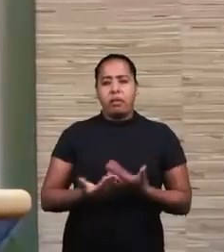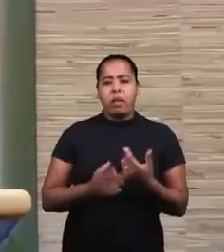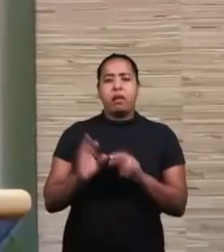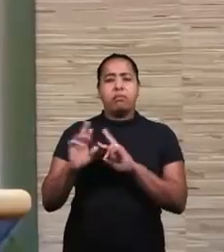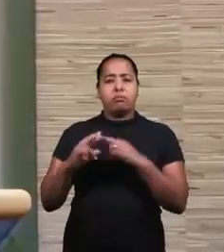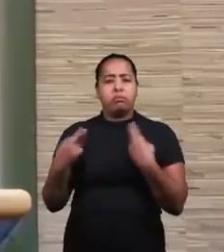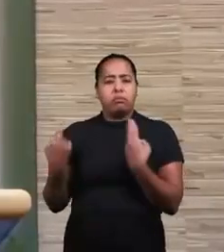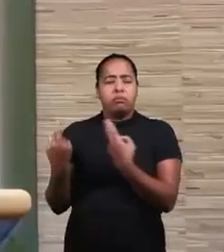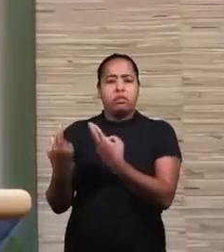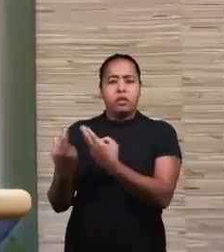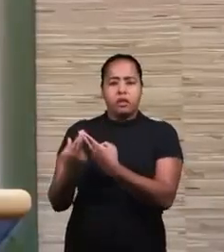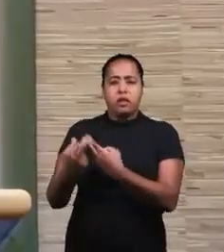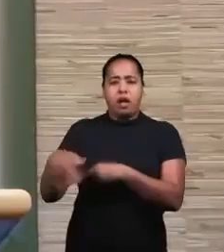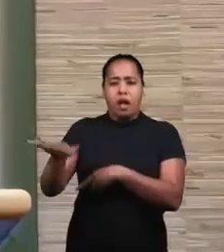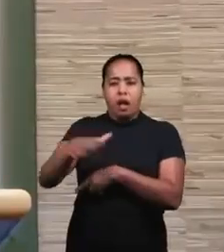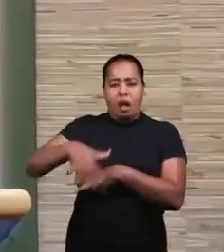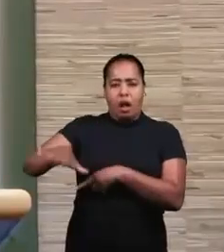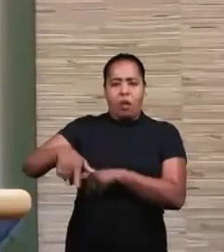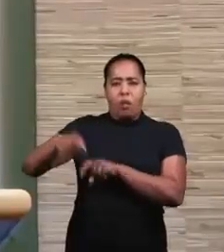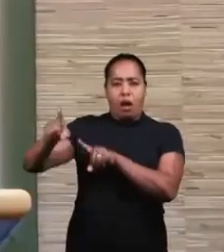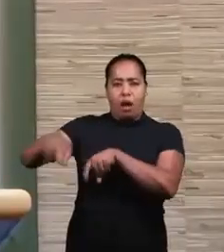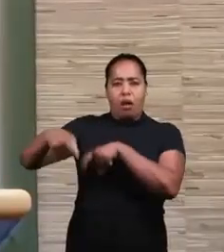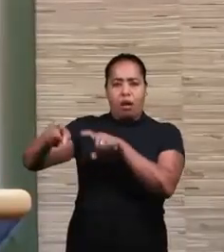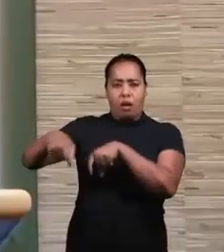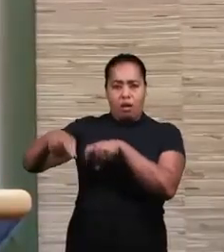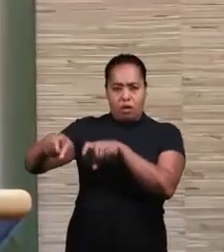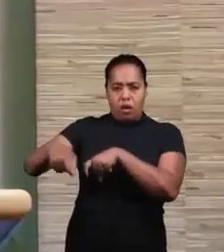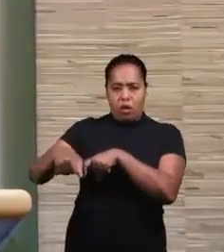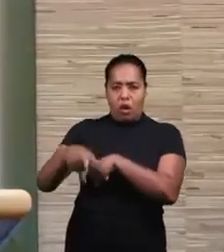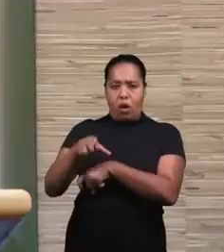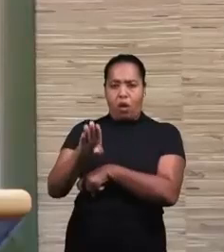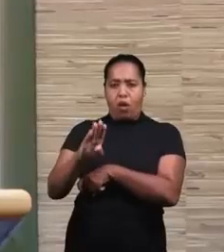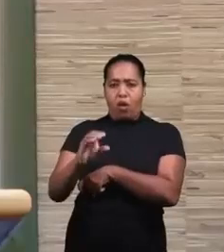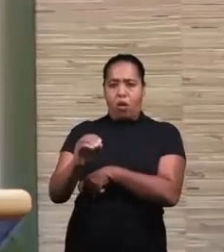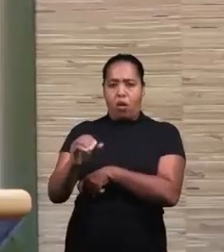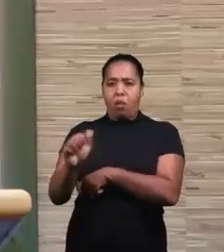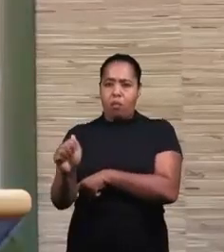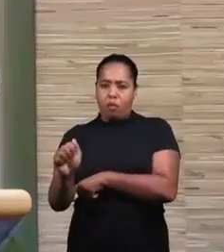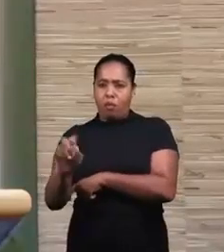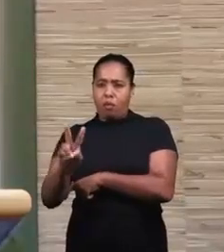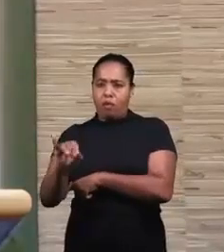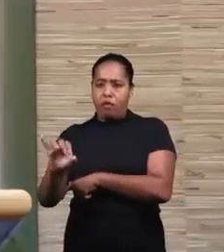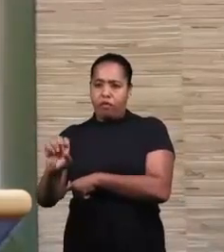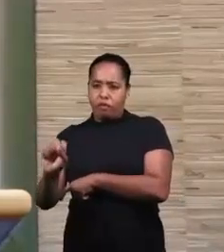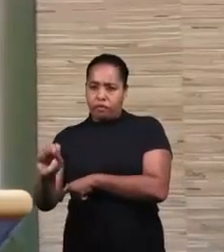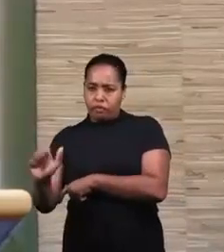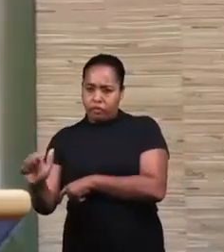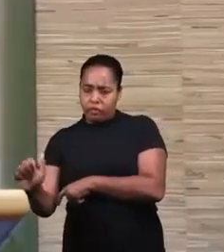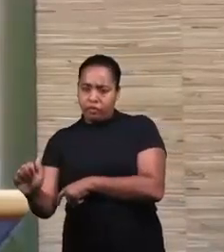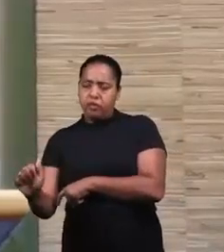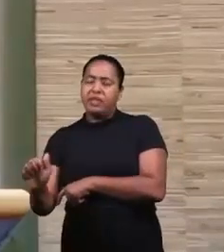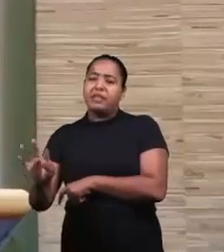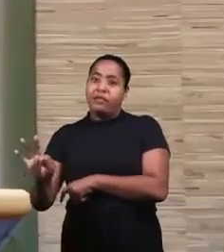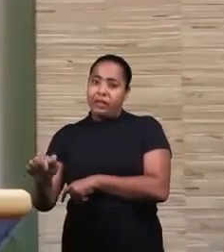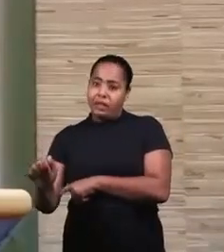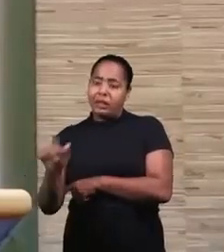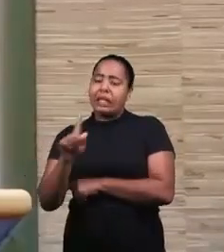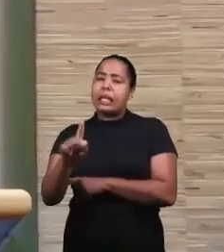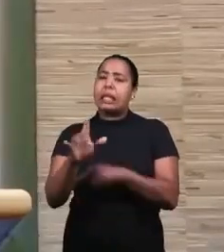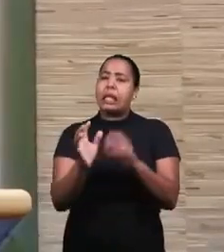in the rural area of Boa Vista. The tribes are Makuxi